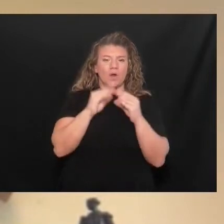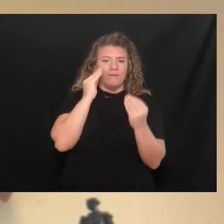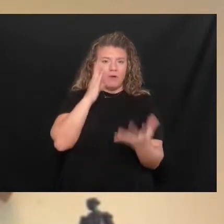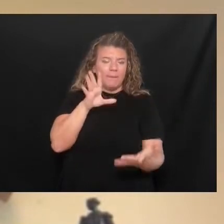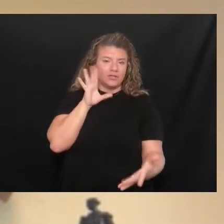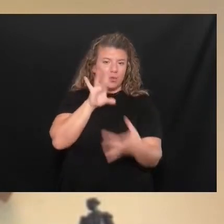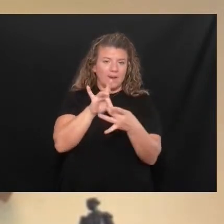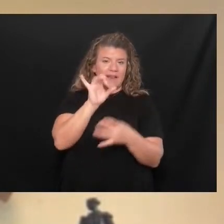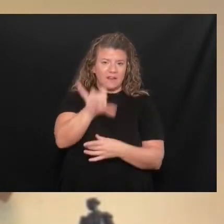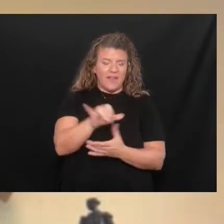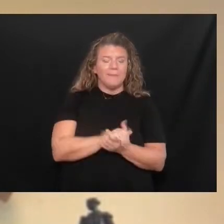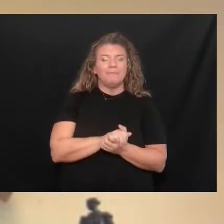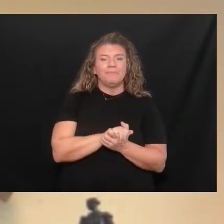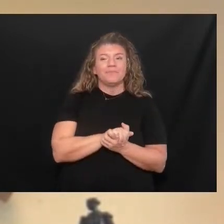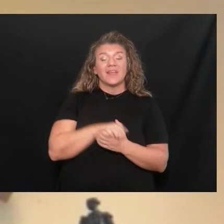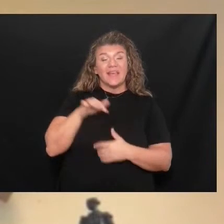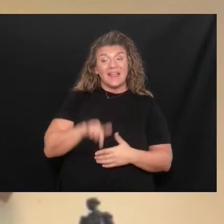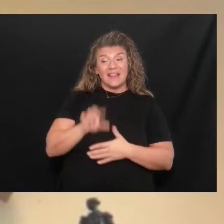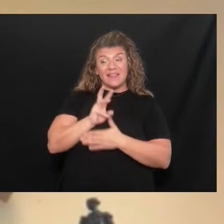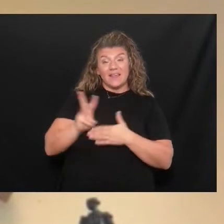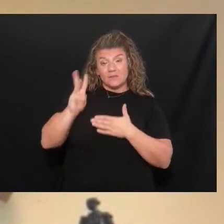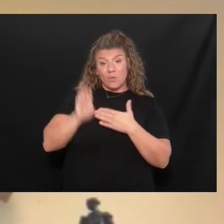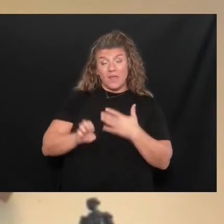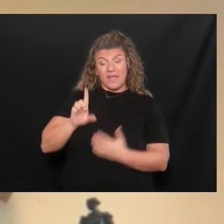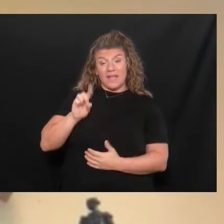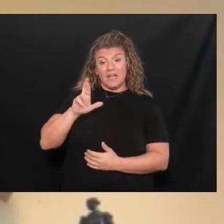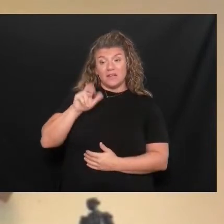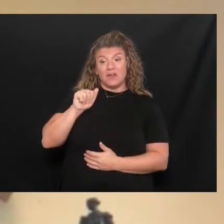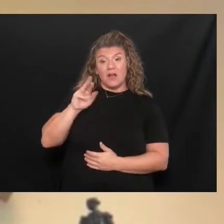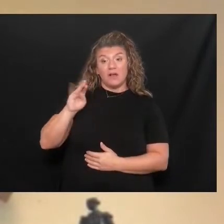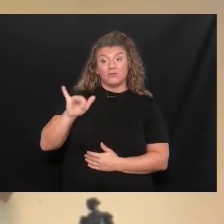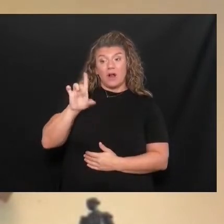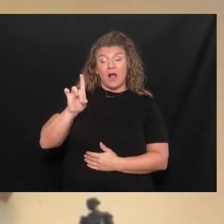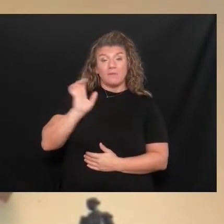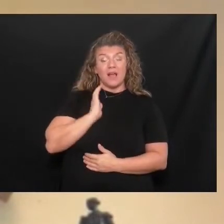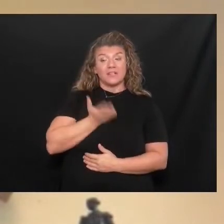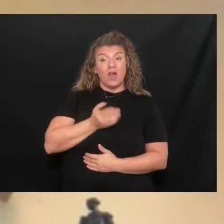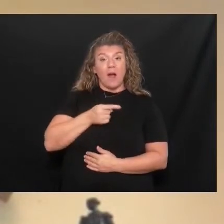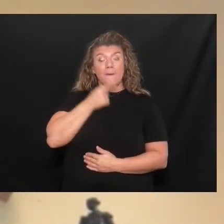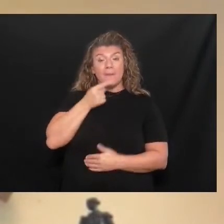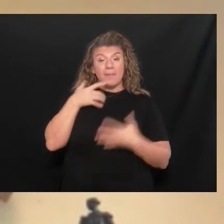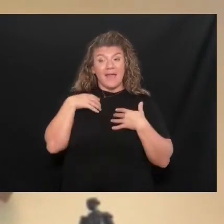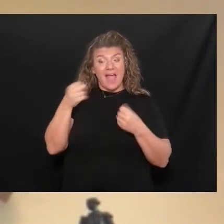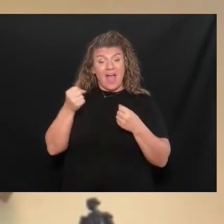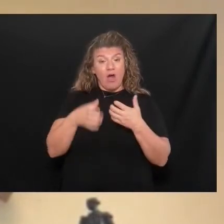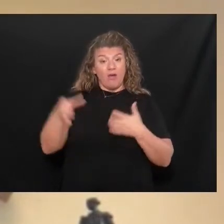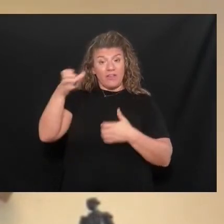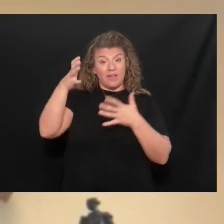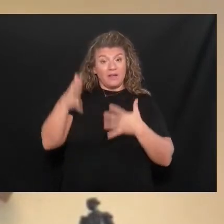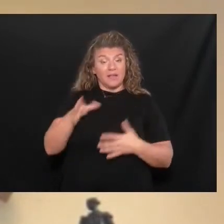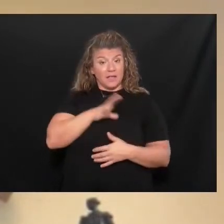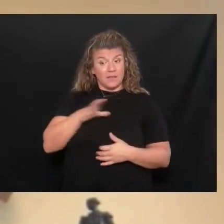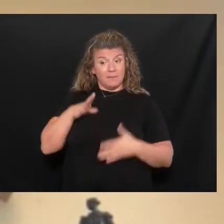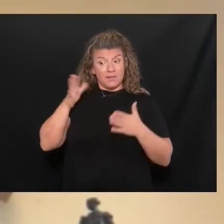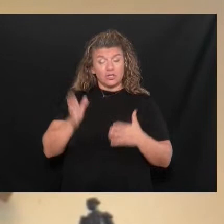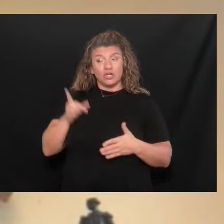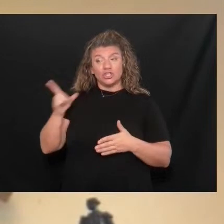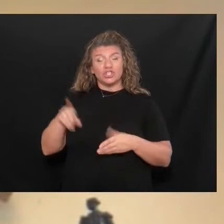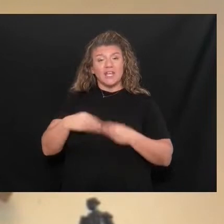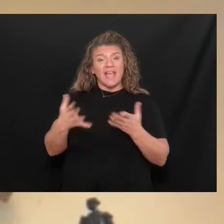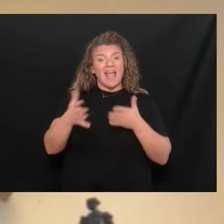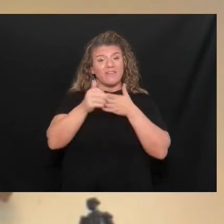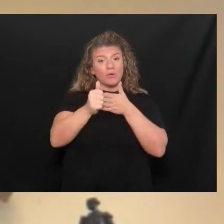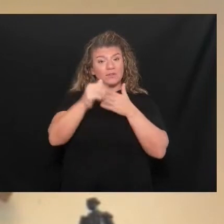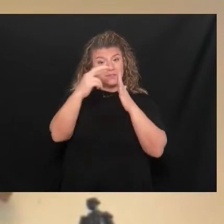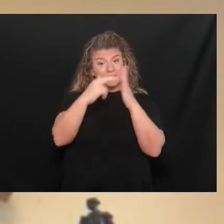related to that. This weekend, Dr. Amjad, as our public health commissioner, put out guidance that went out to